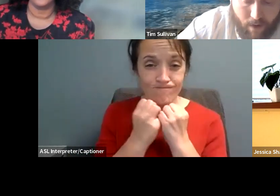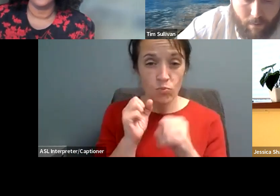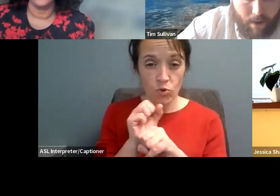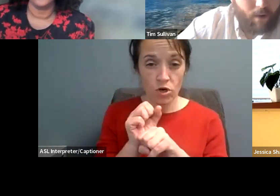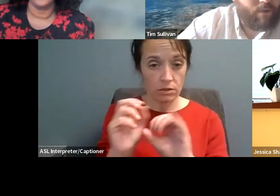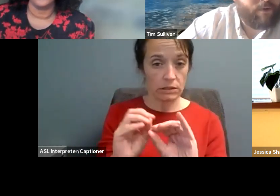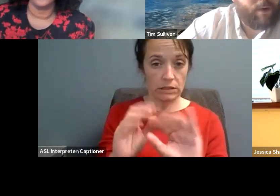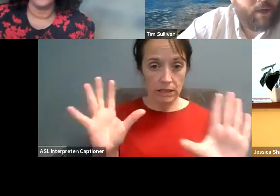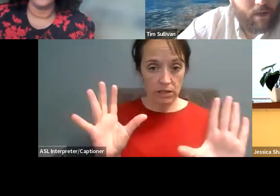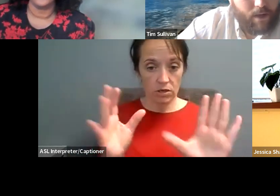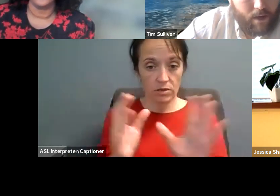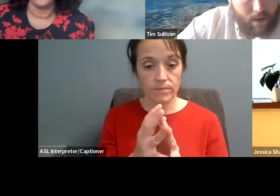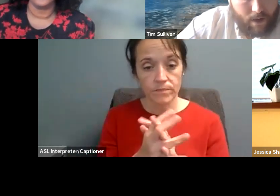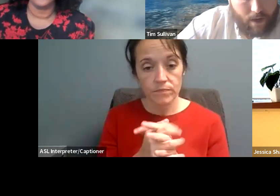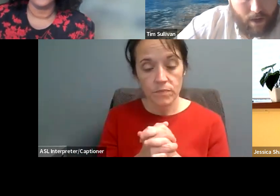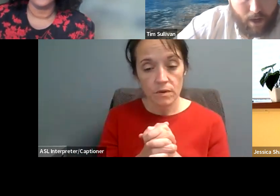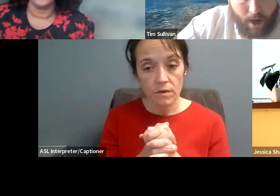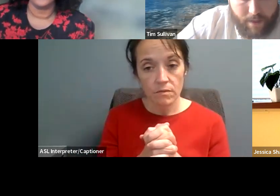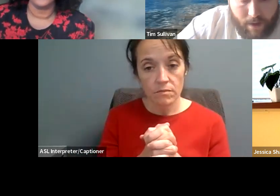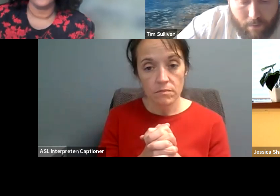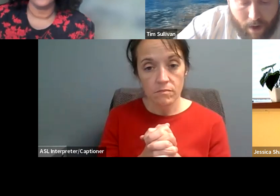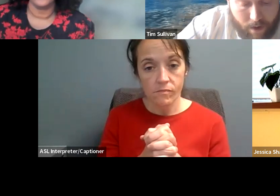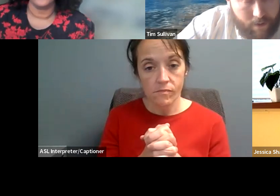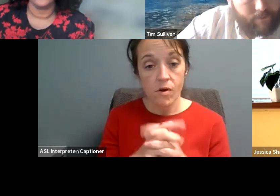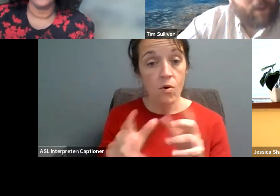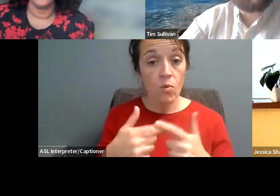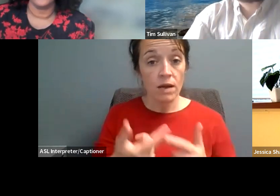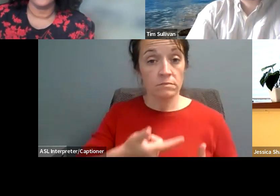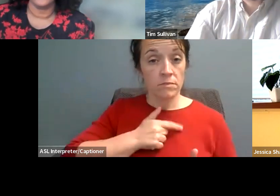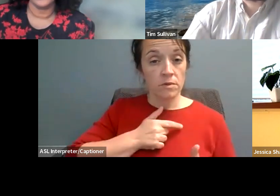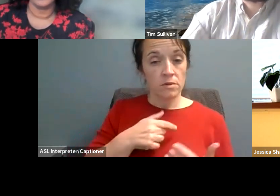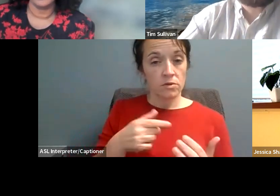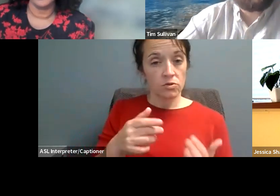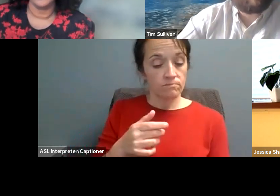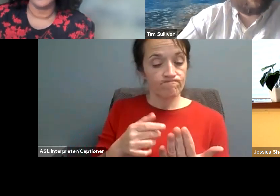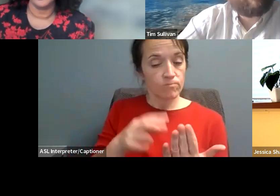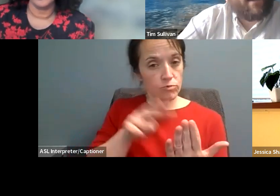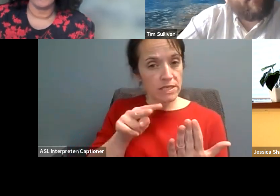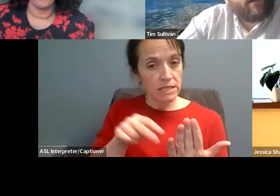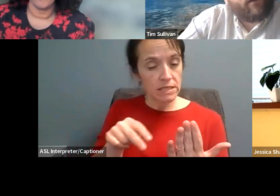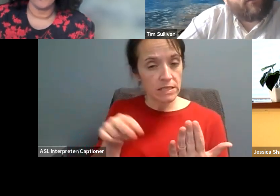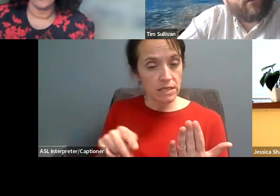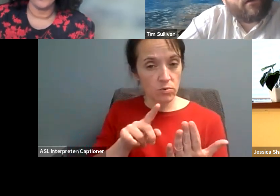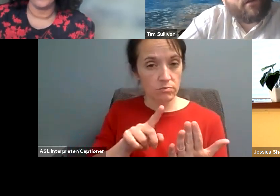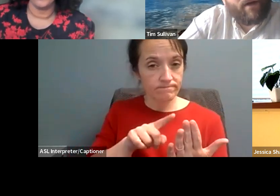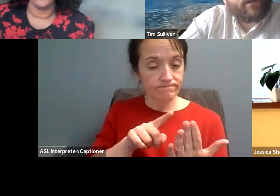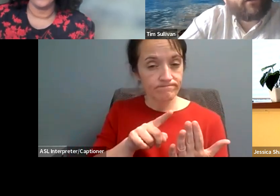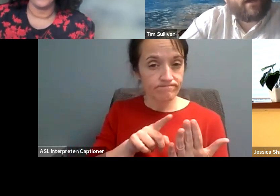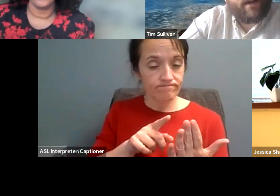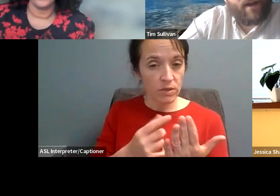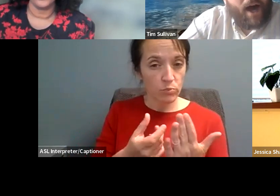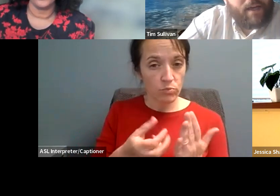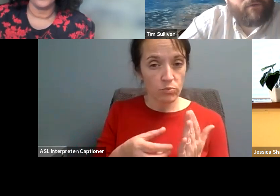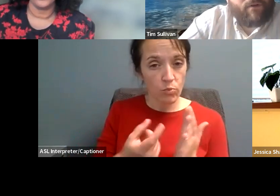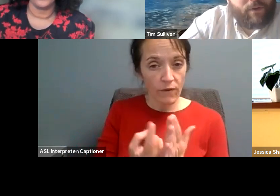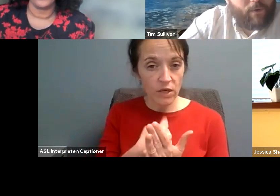When I go about reviewing, I think about it, what I want to have happen is to make sure